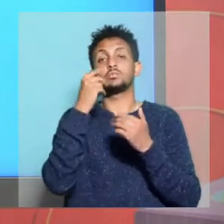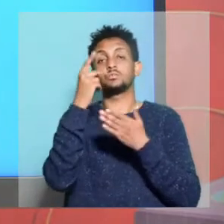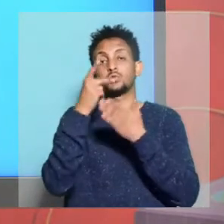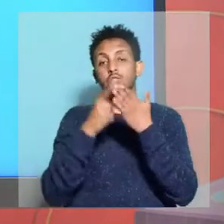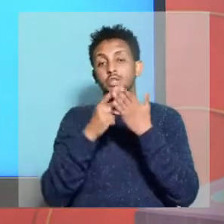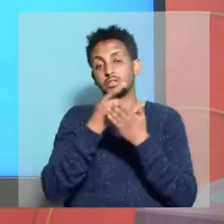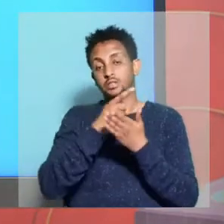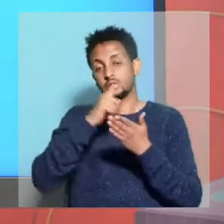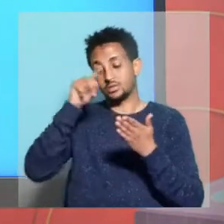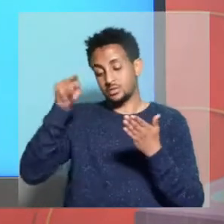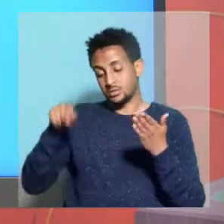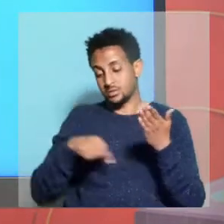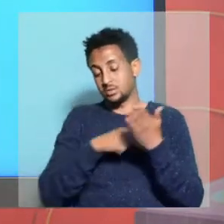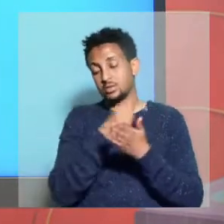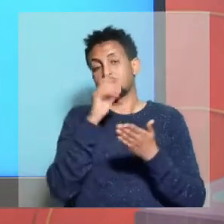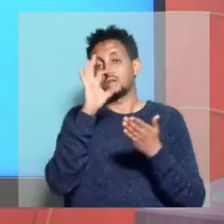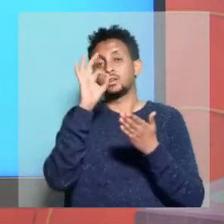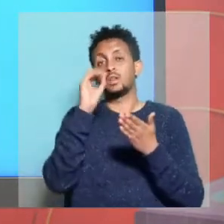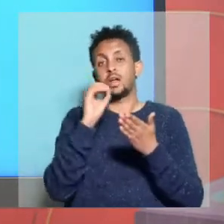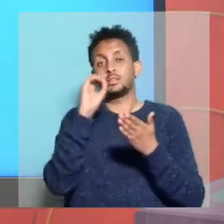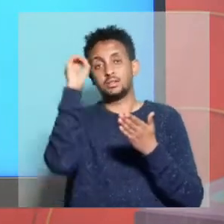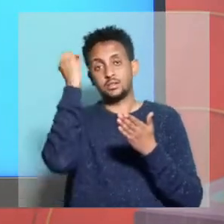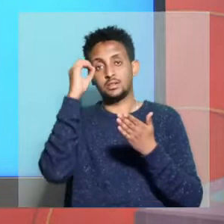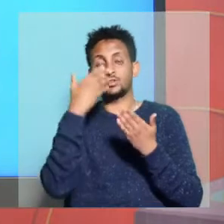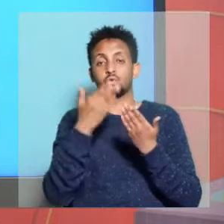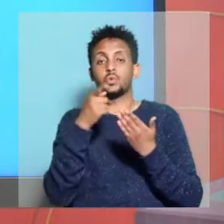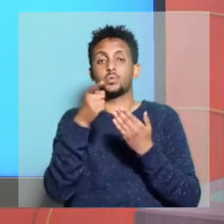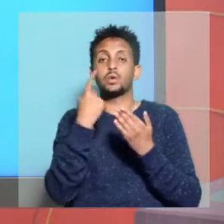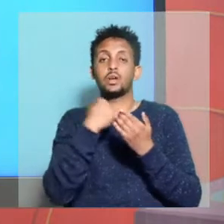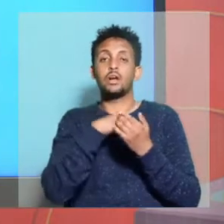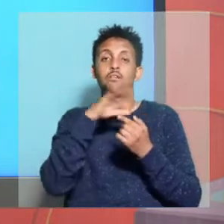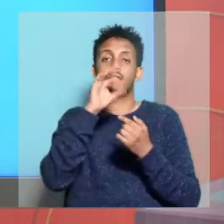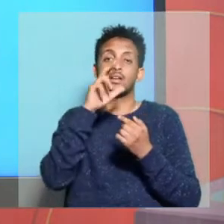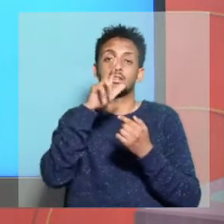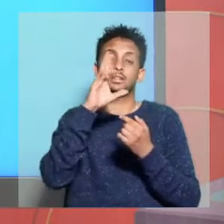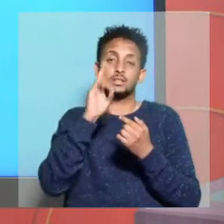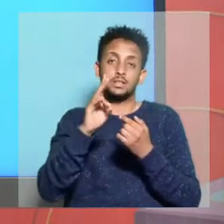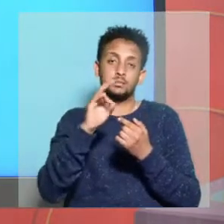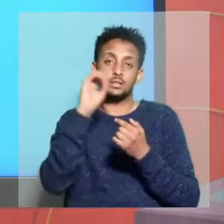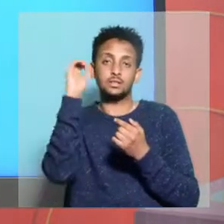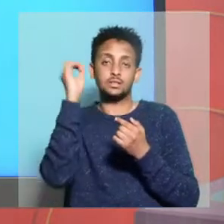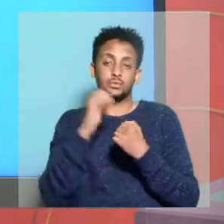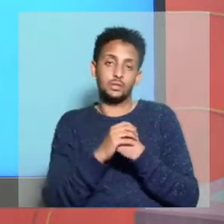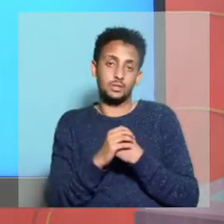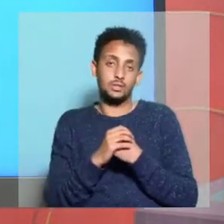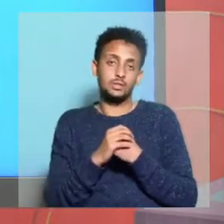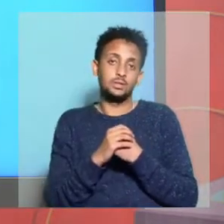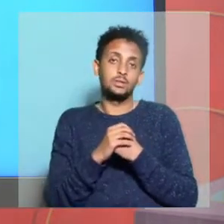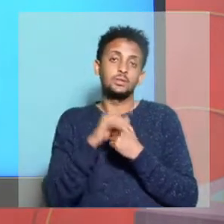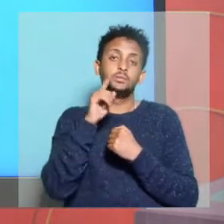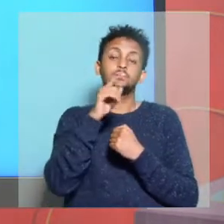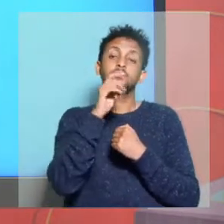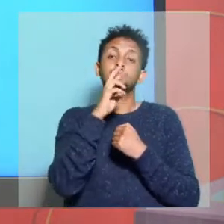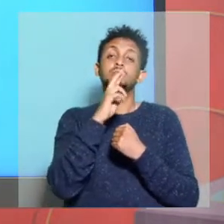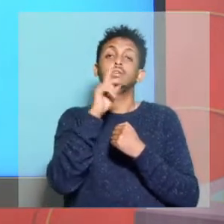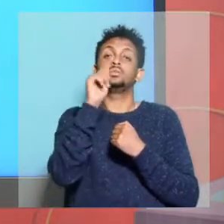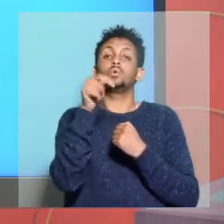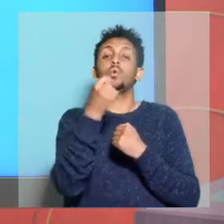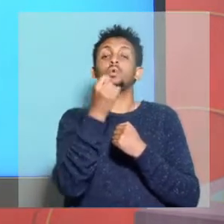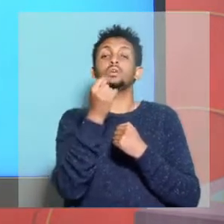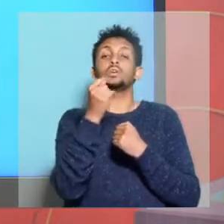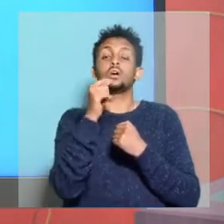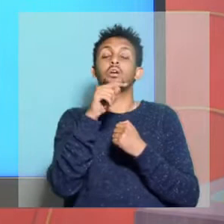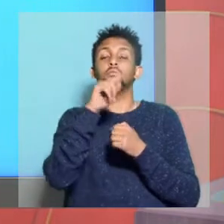project this, it's 90 degree here, so that we can find 37 degree. These are the torque which are